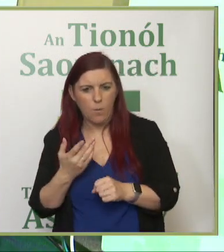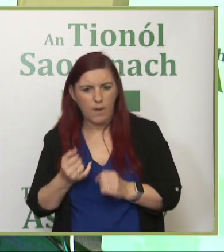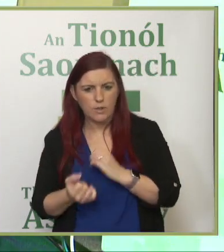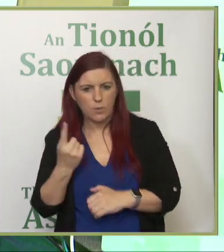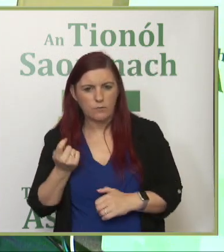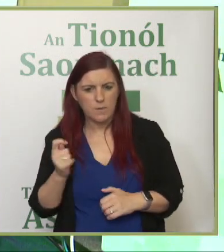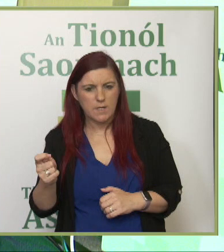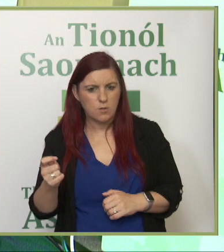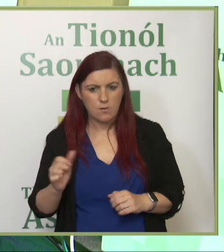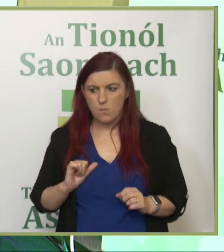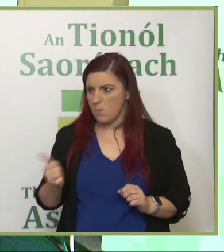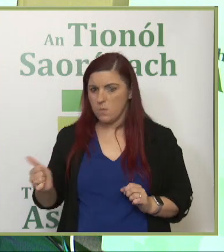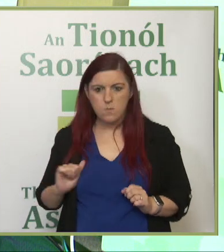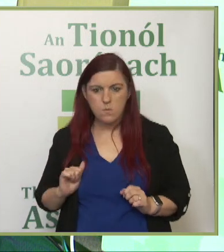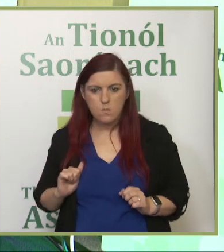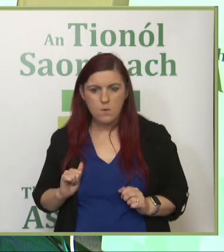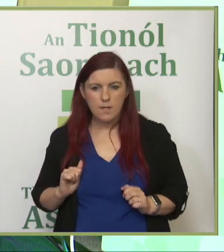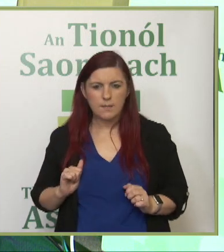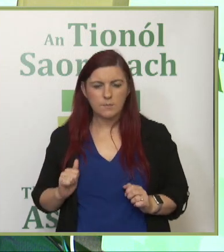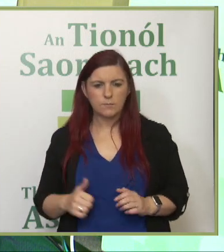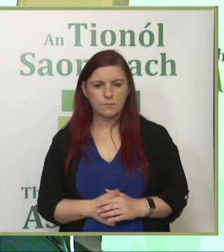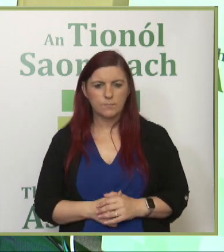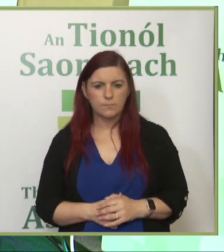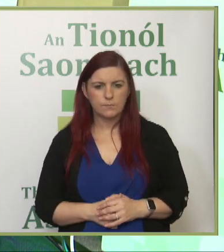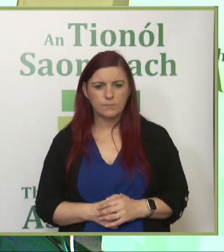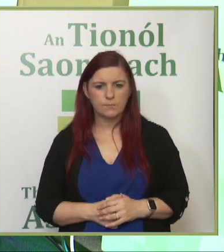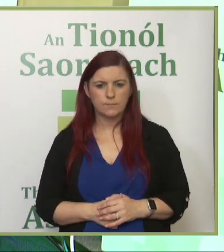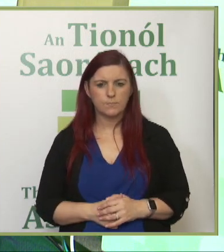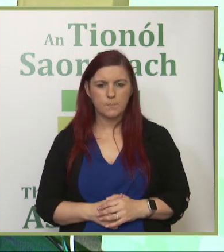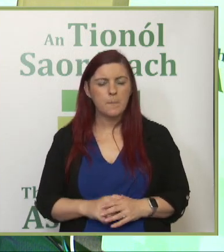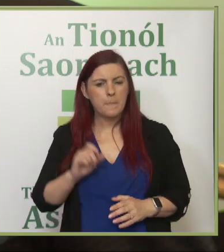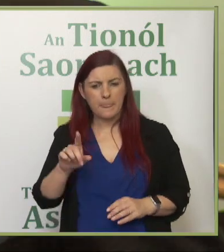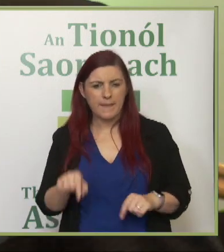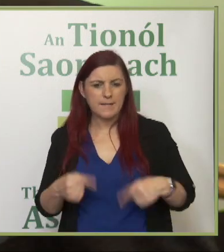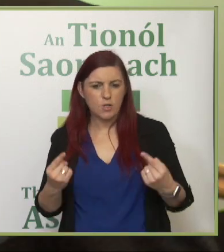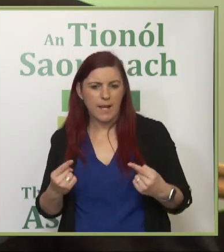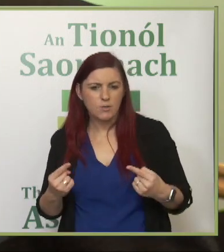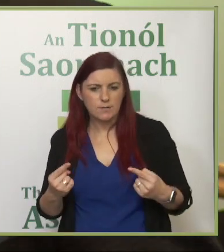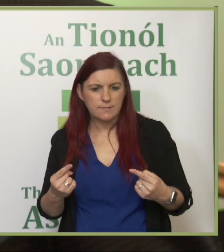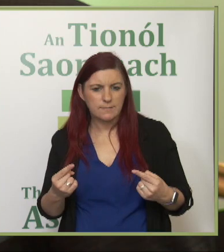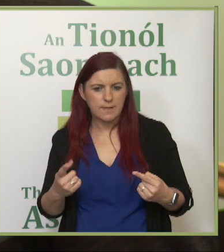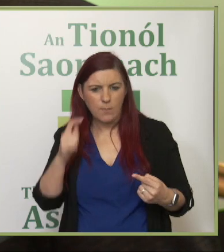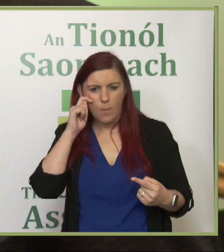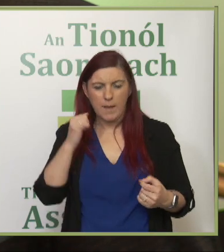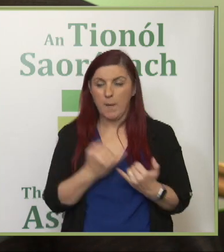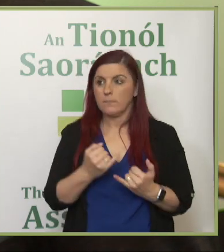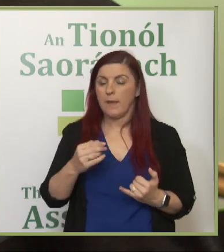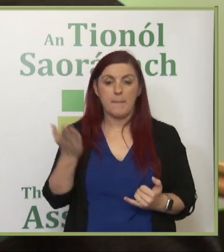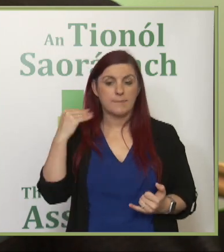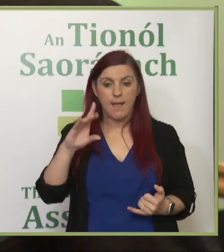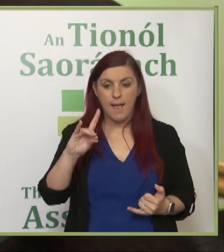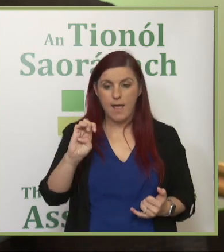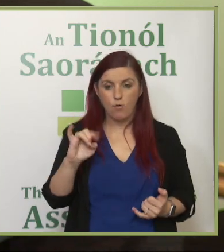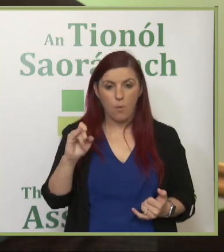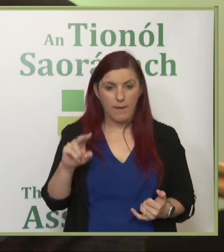I think, Sir Paul. I mean, it's a real challenge, yeah. In the past, think about heroin.